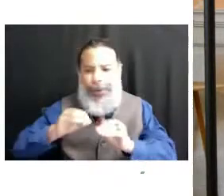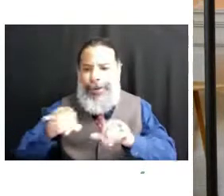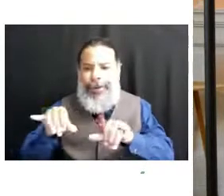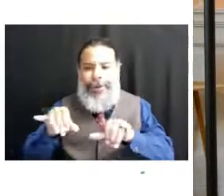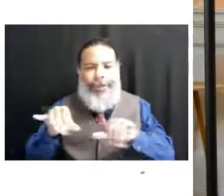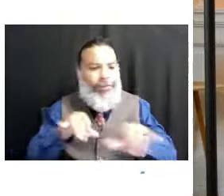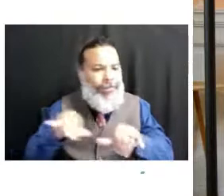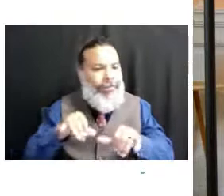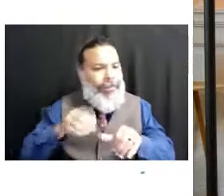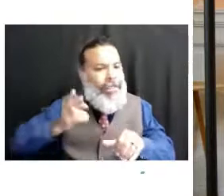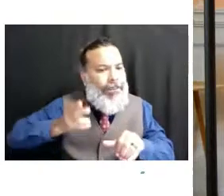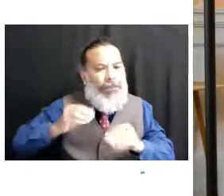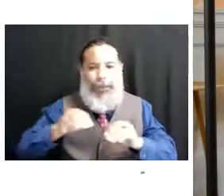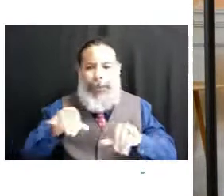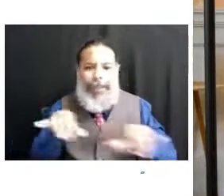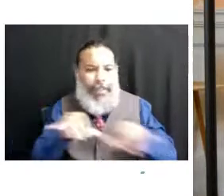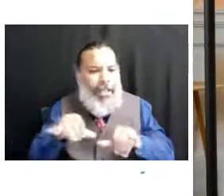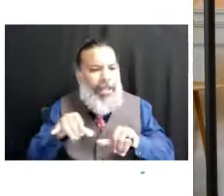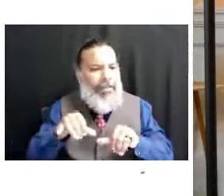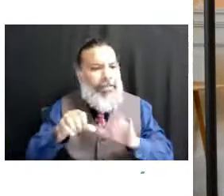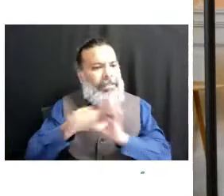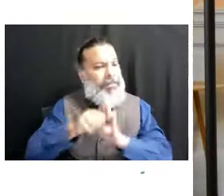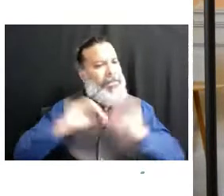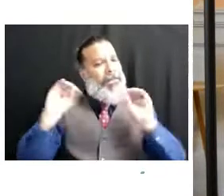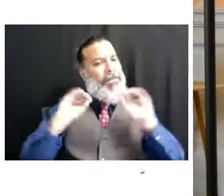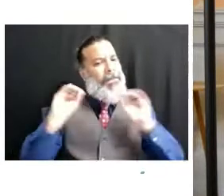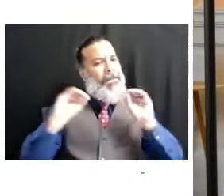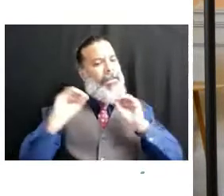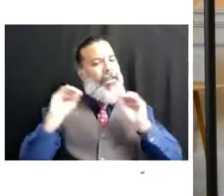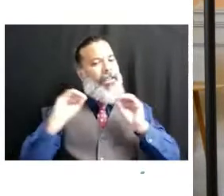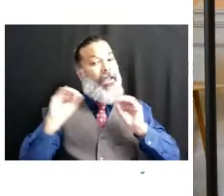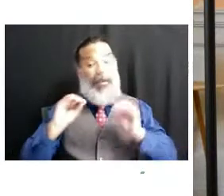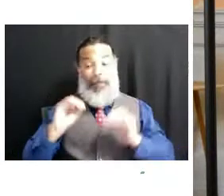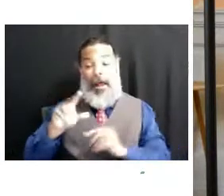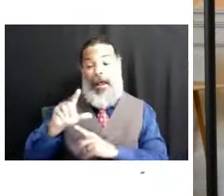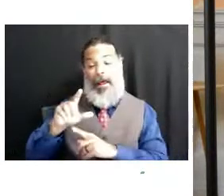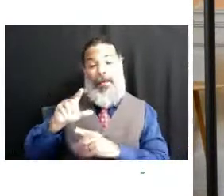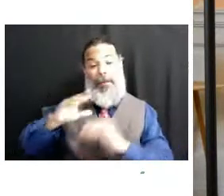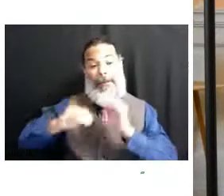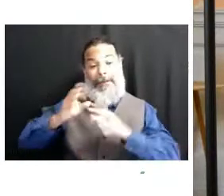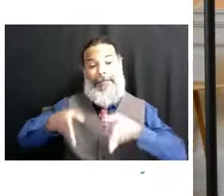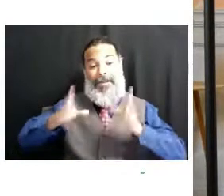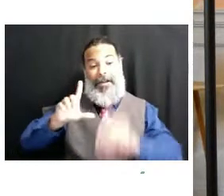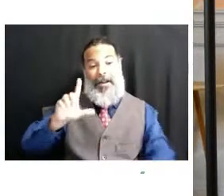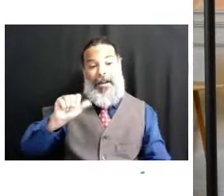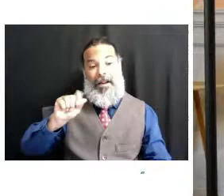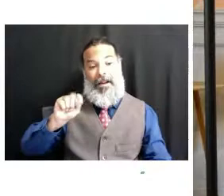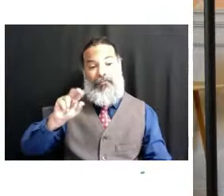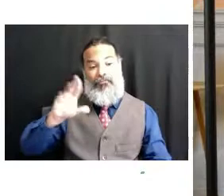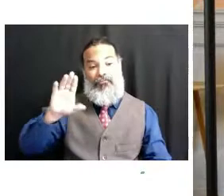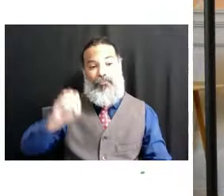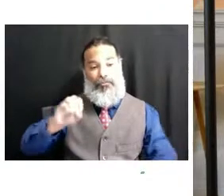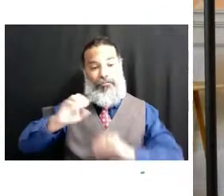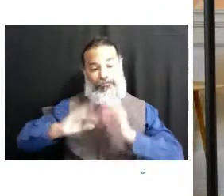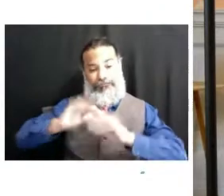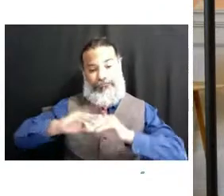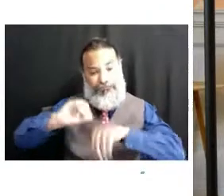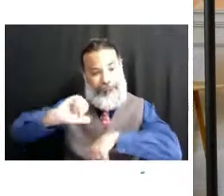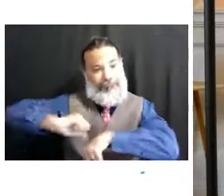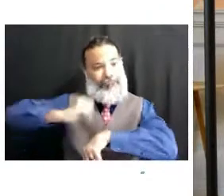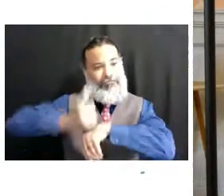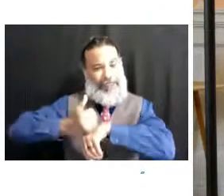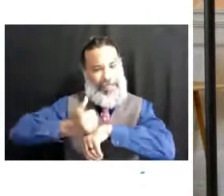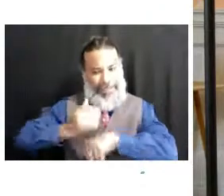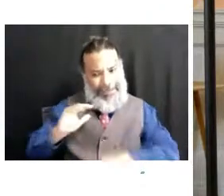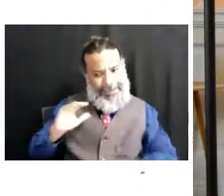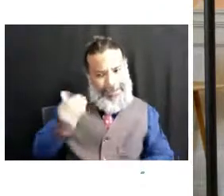common symbols. And the buildings that Latrobe created, it seems to me, became